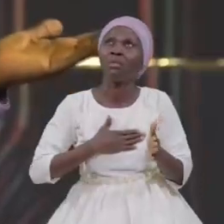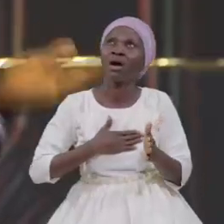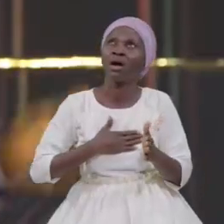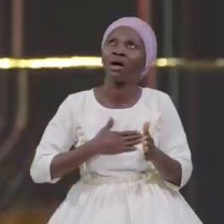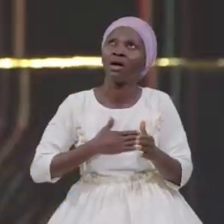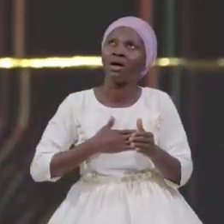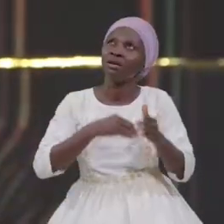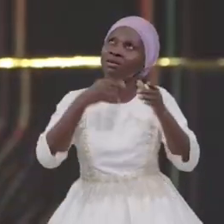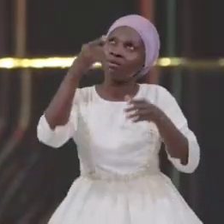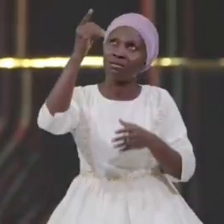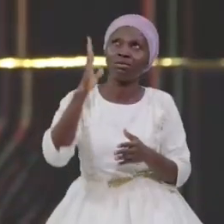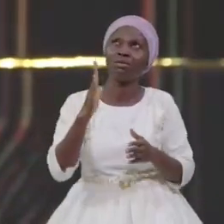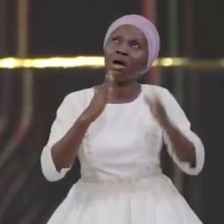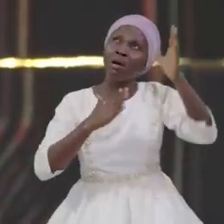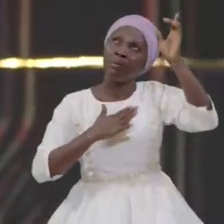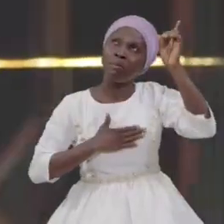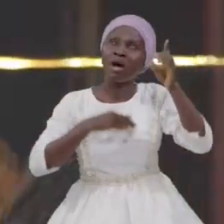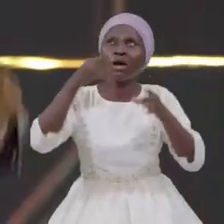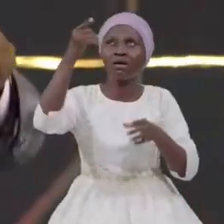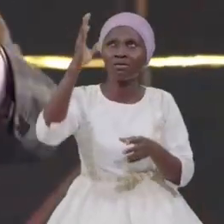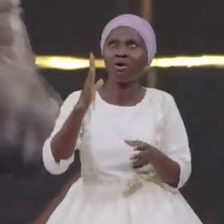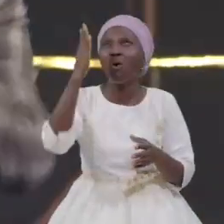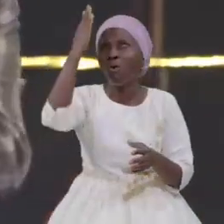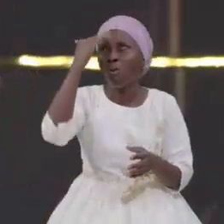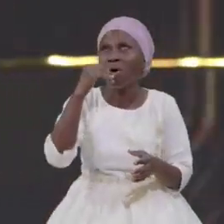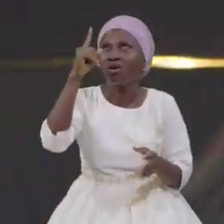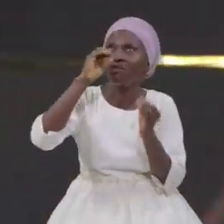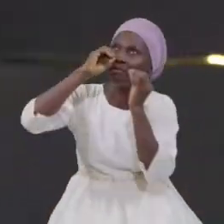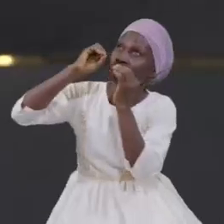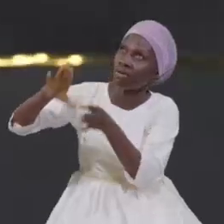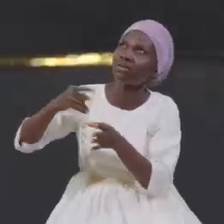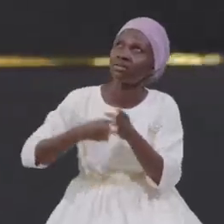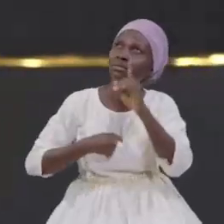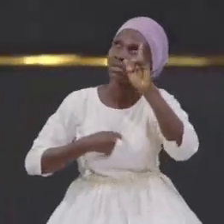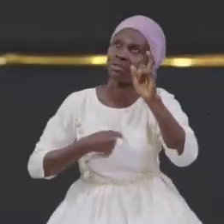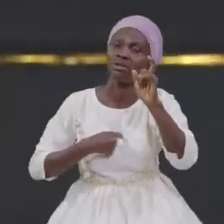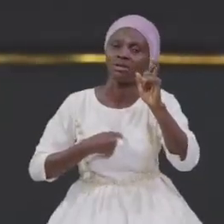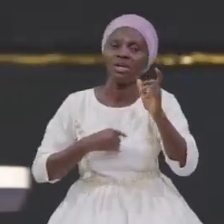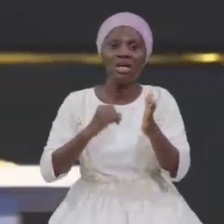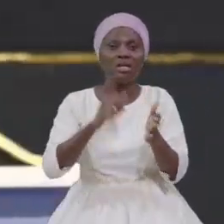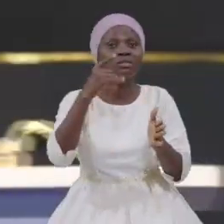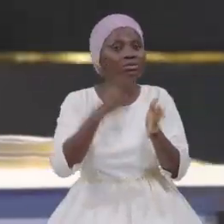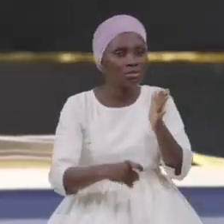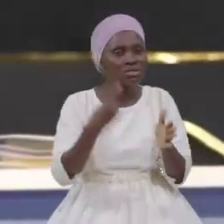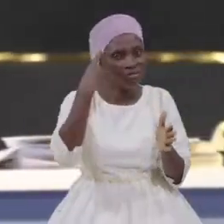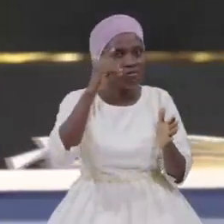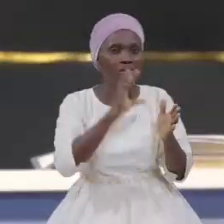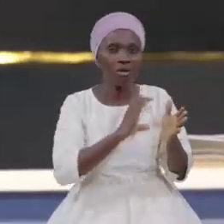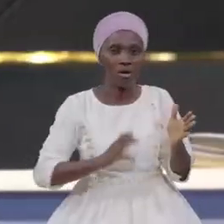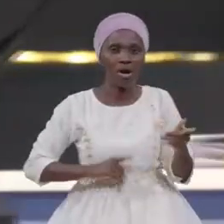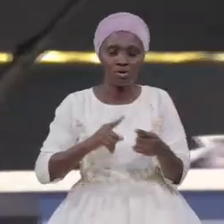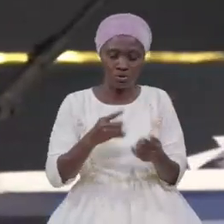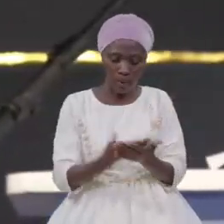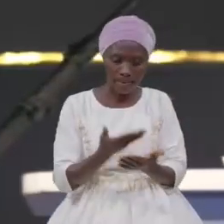why have you forsaken me? It's costly for Christ to purchase